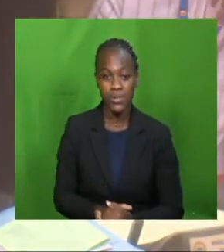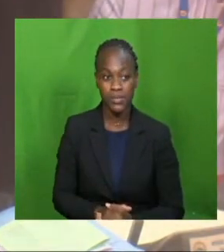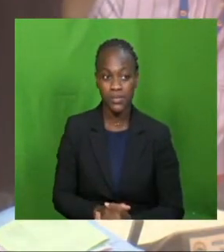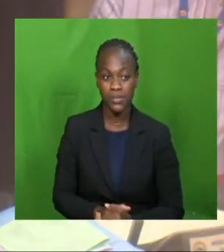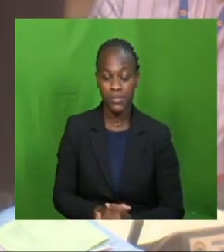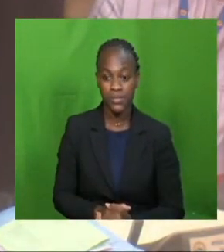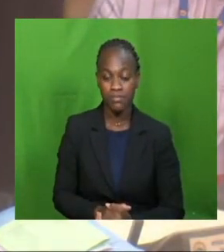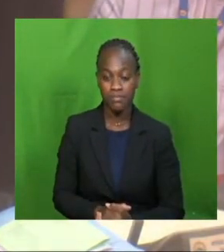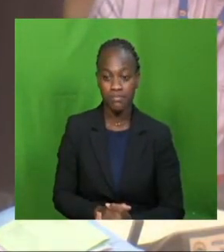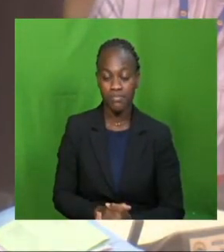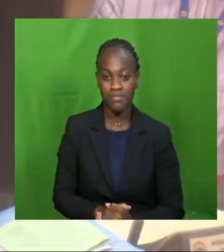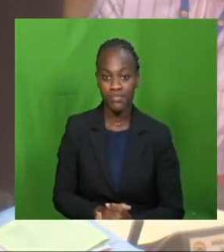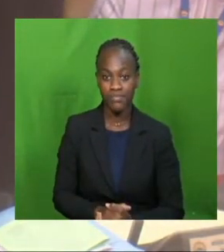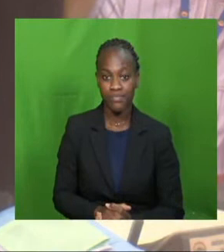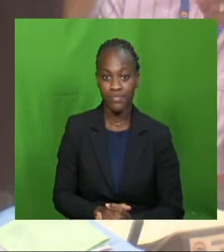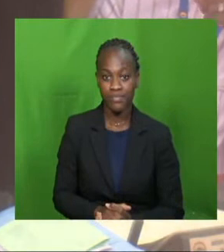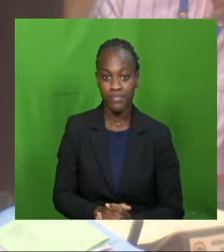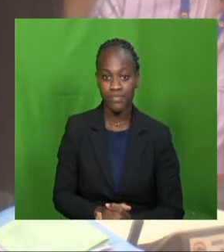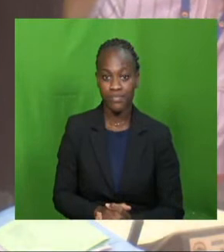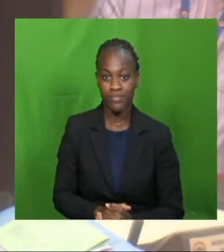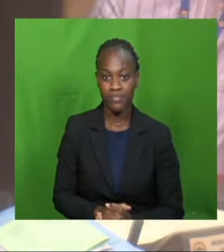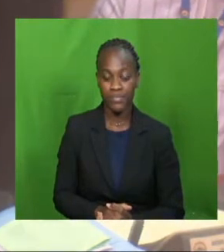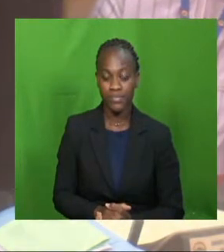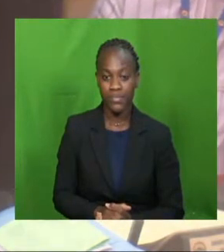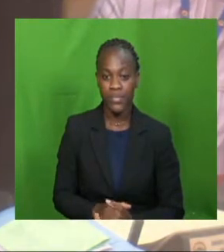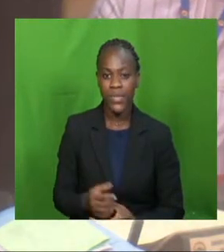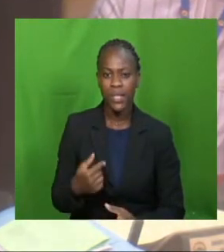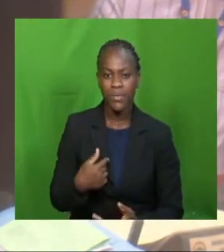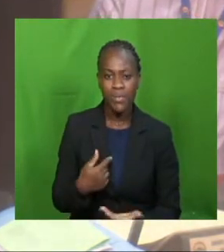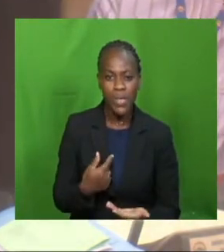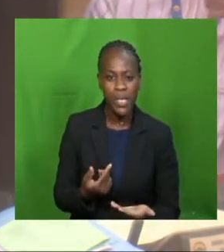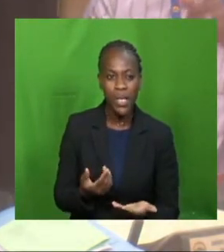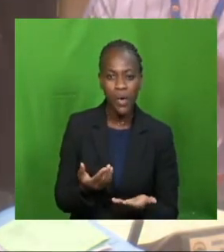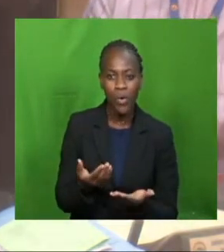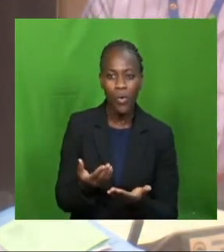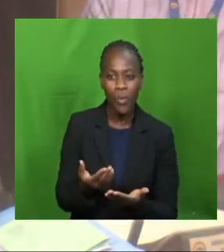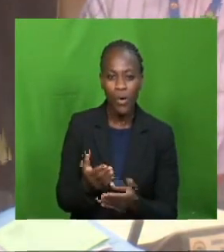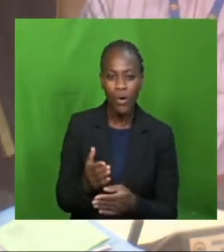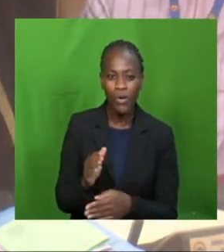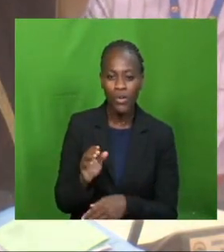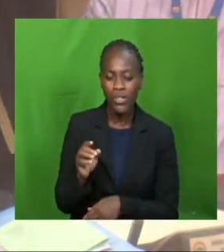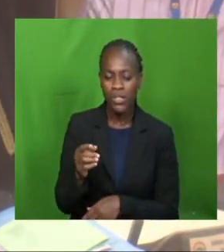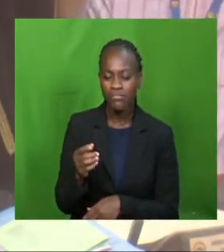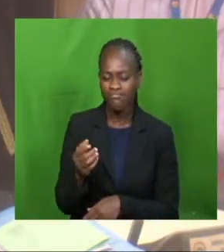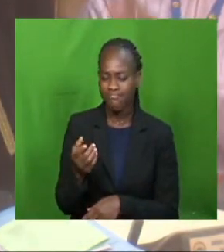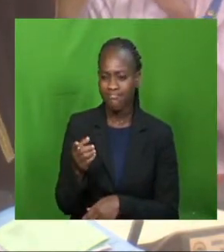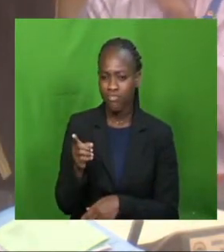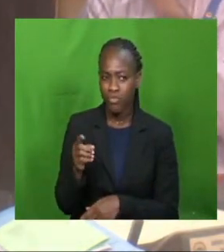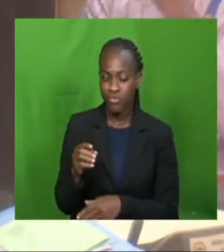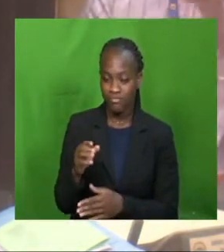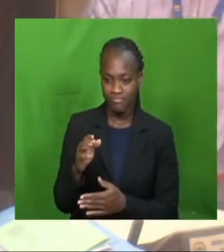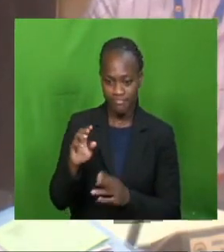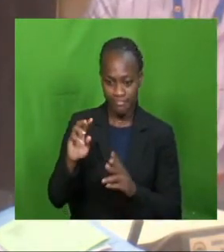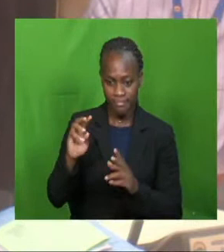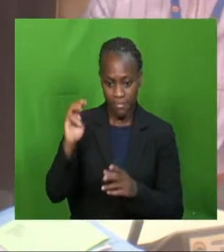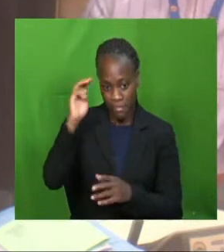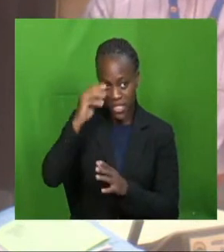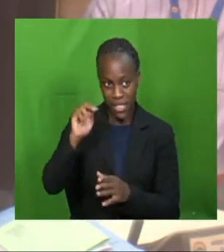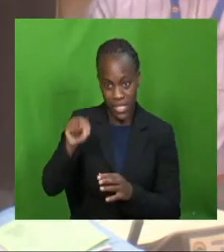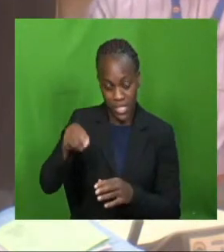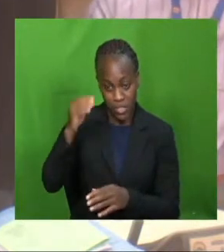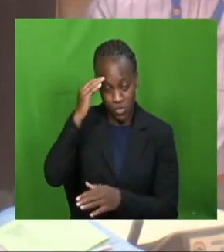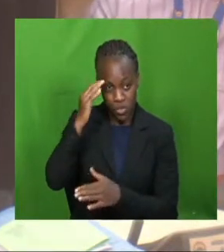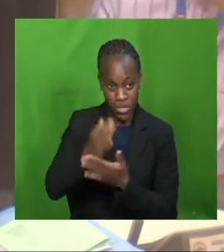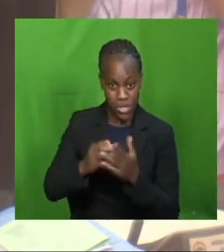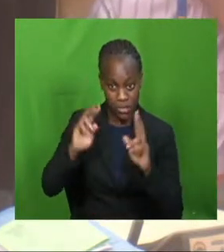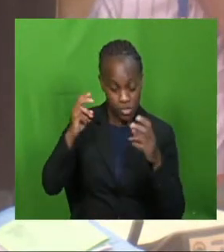And Mr. Speaker, I beg your leave because the minister will have to note some issues before